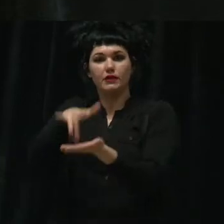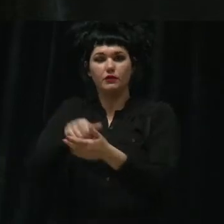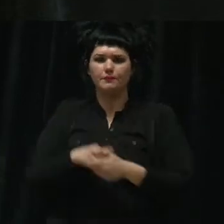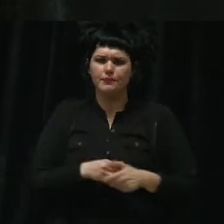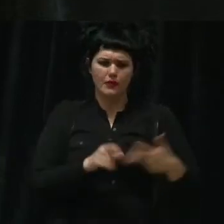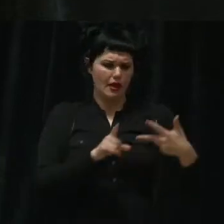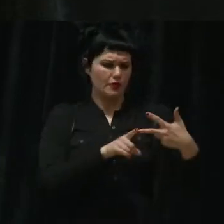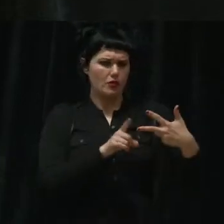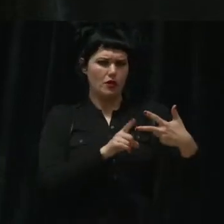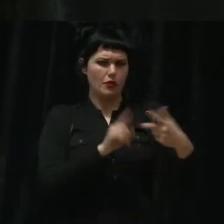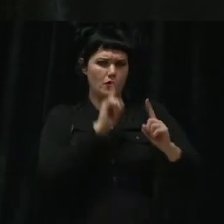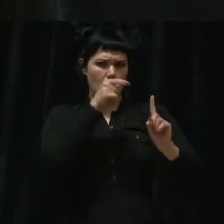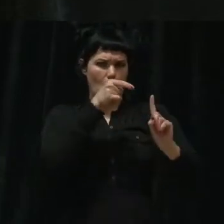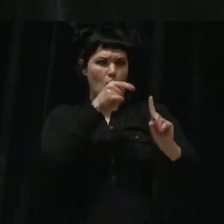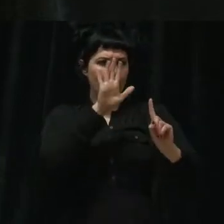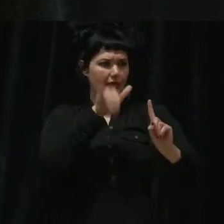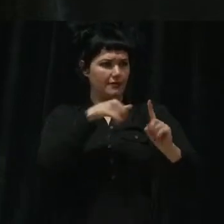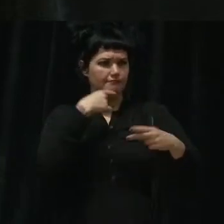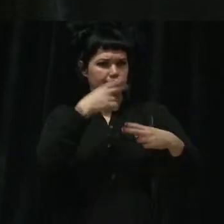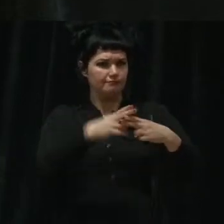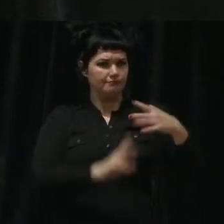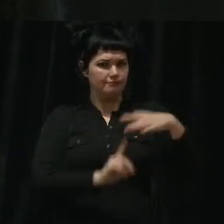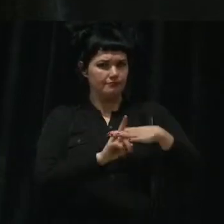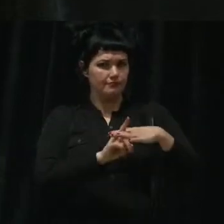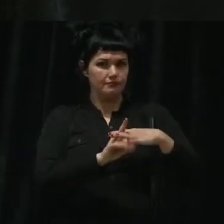came up, and that goal was